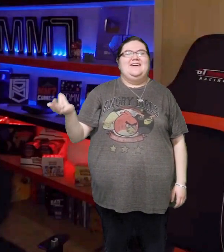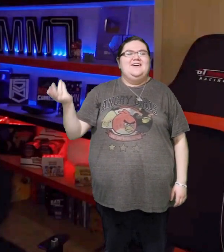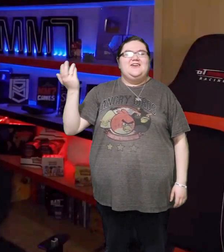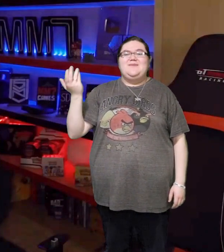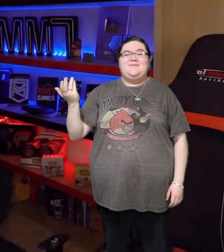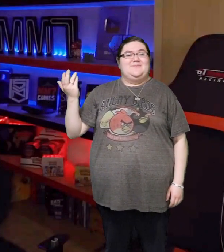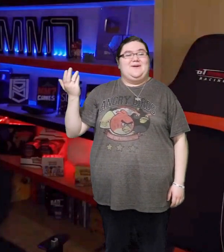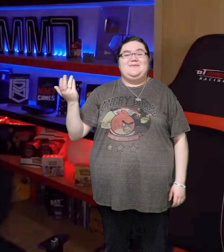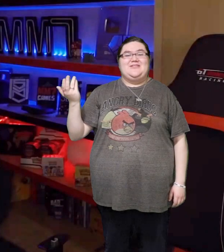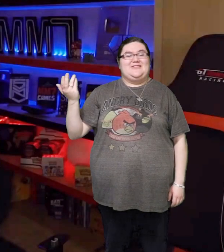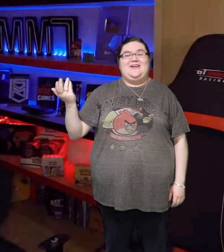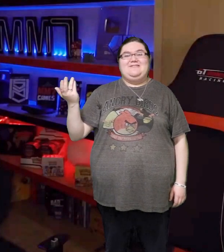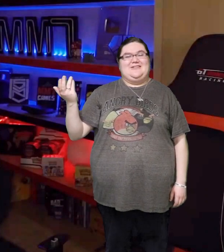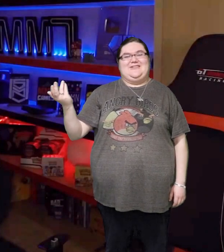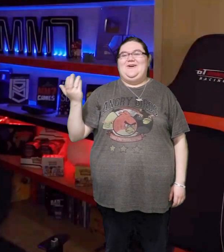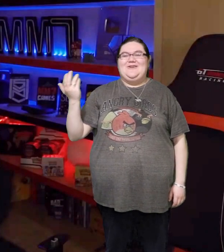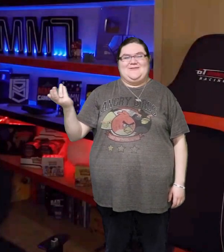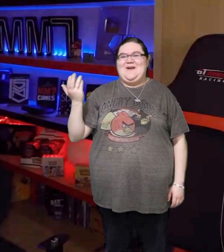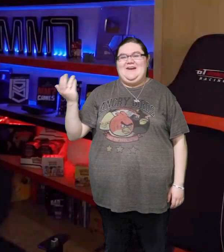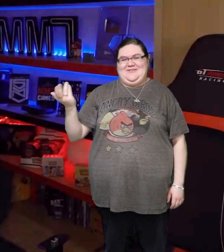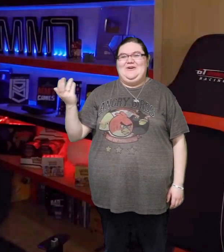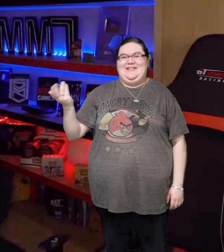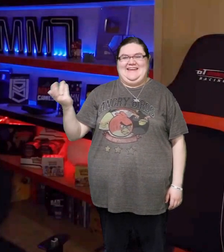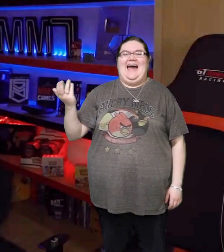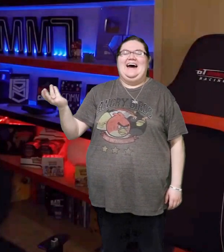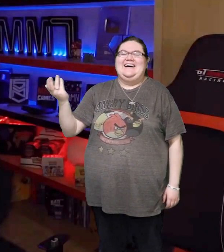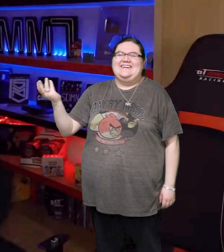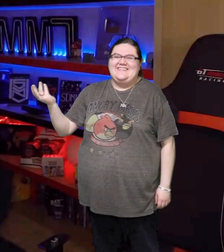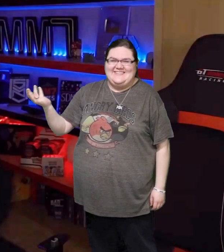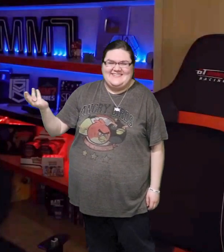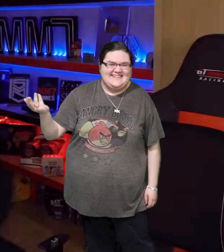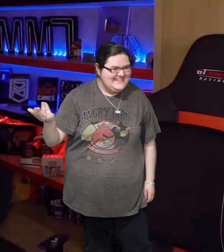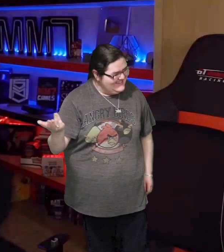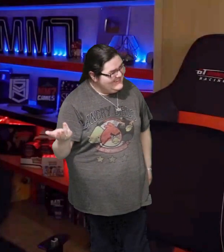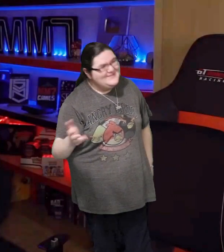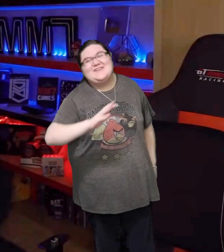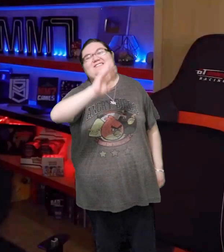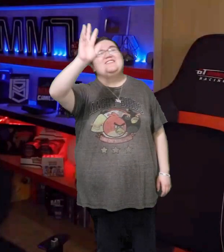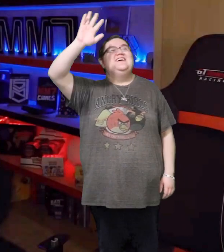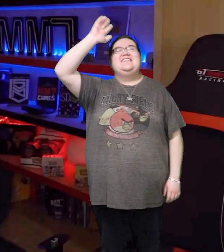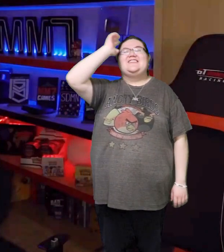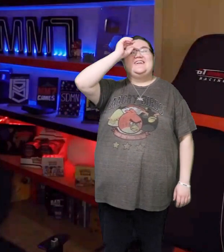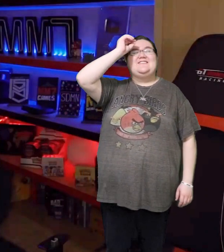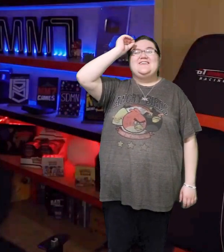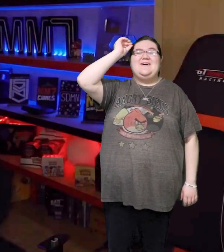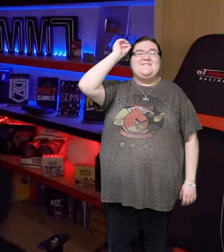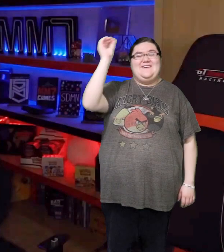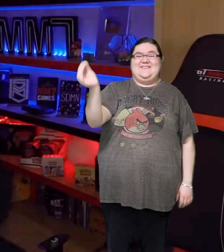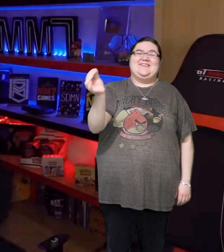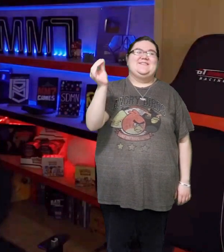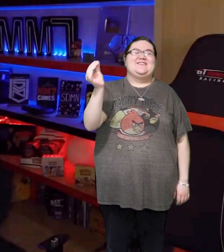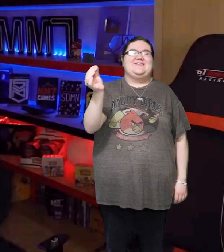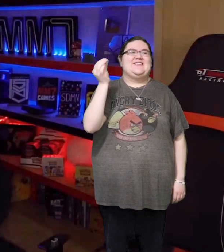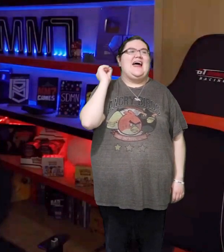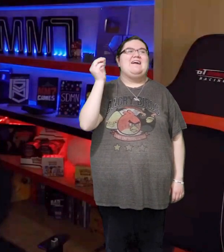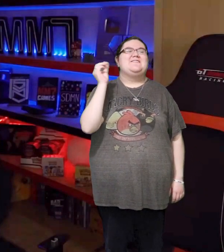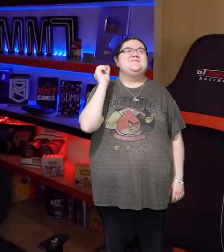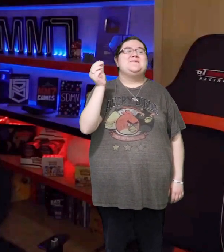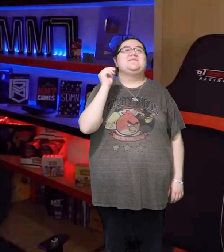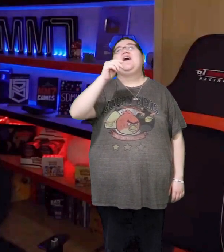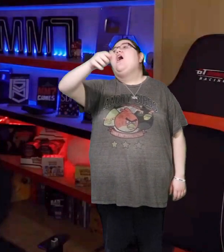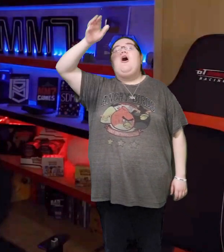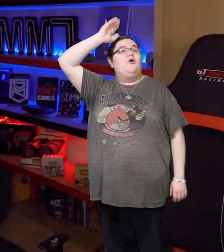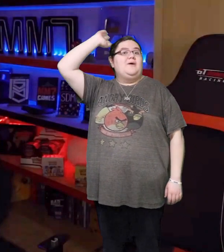older, it's like, your mom probably just thought you just stole some ravioli now. But that's like one of my favorite commercials that